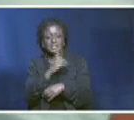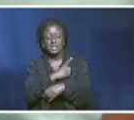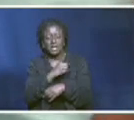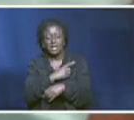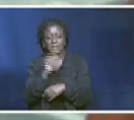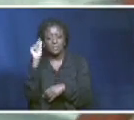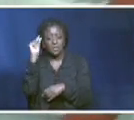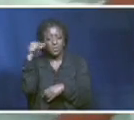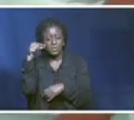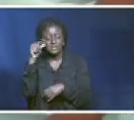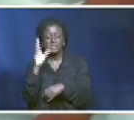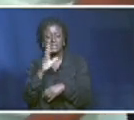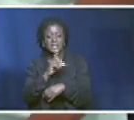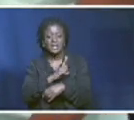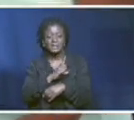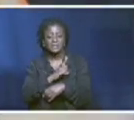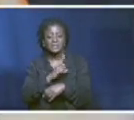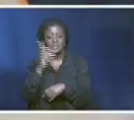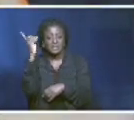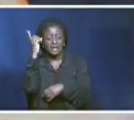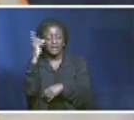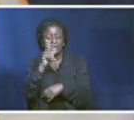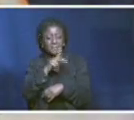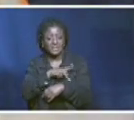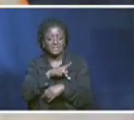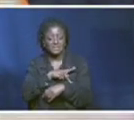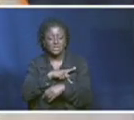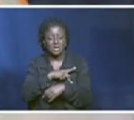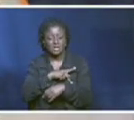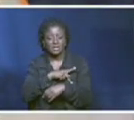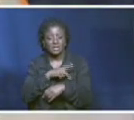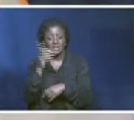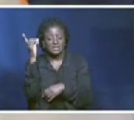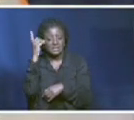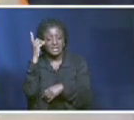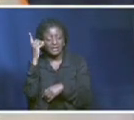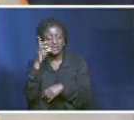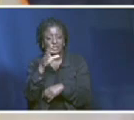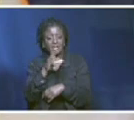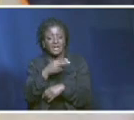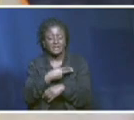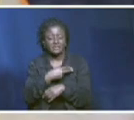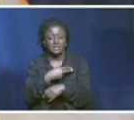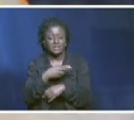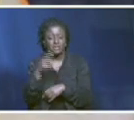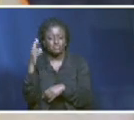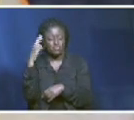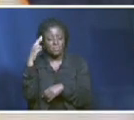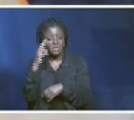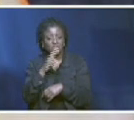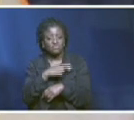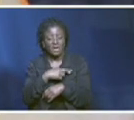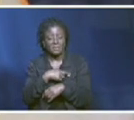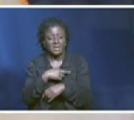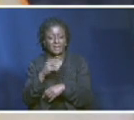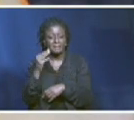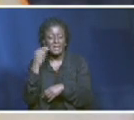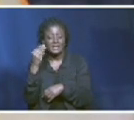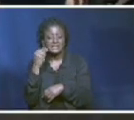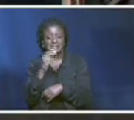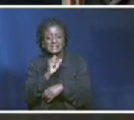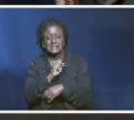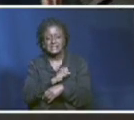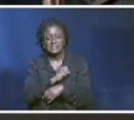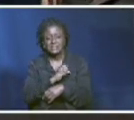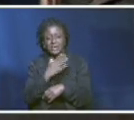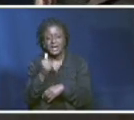Lightborn, Darren Pickstock, Dr. Eresia Hebburn, Darren Henfield, Ruben Ramming, Maxine Seymour, and